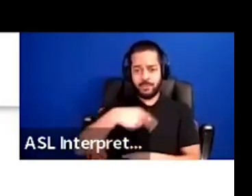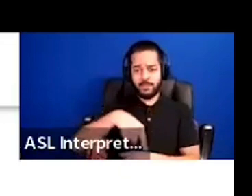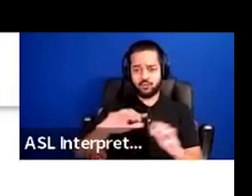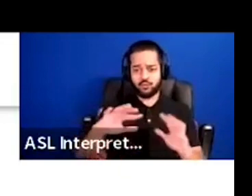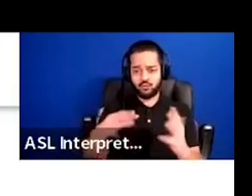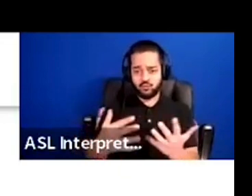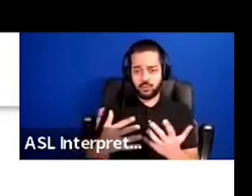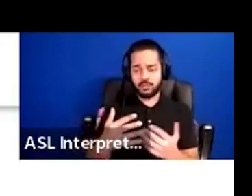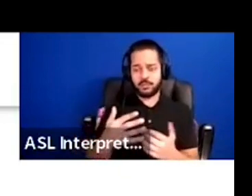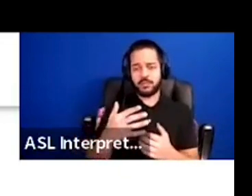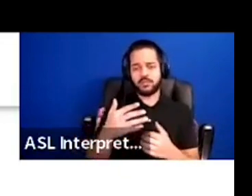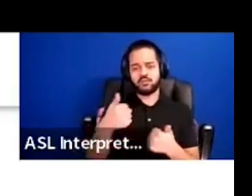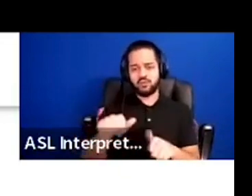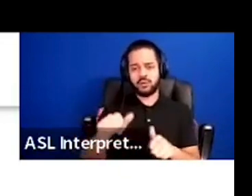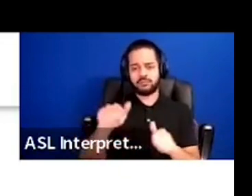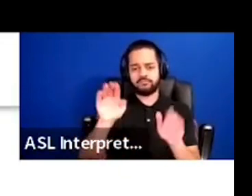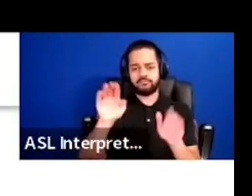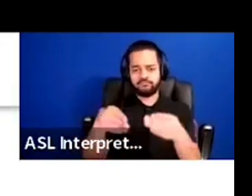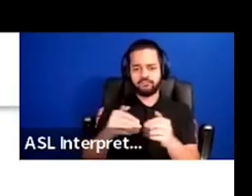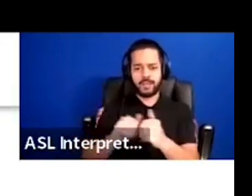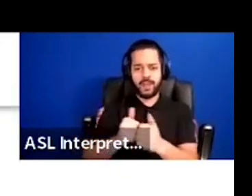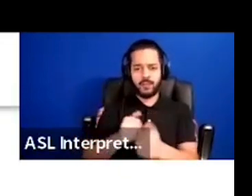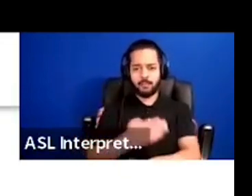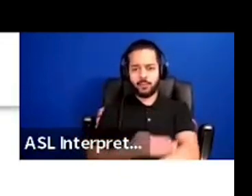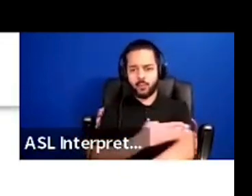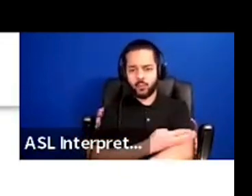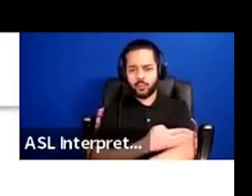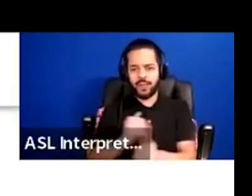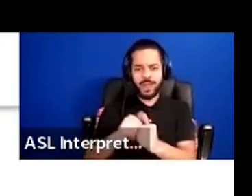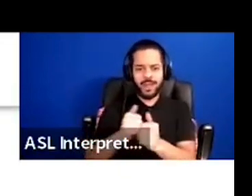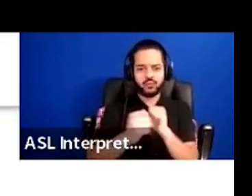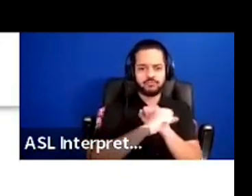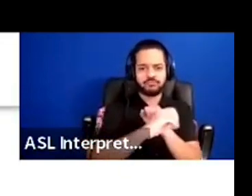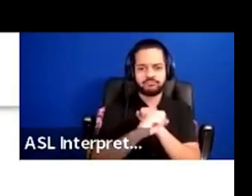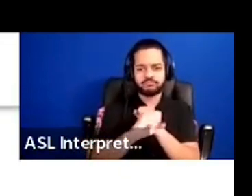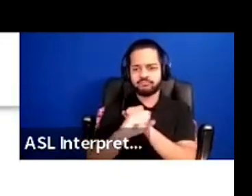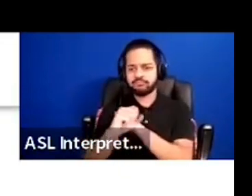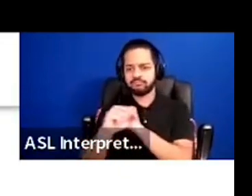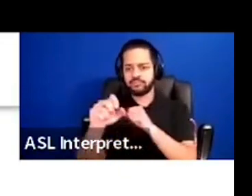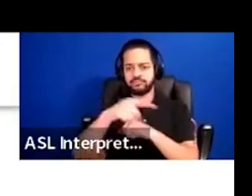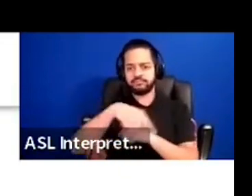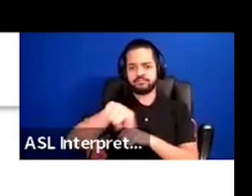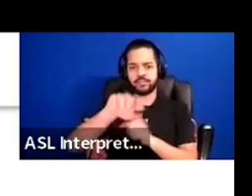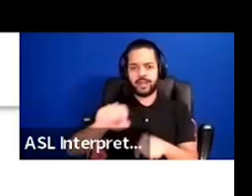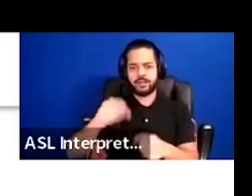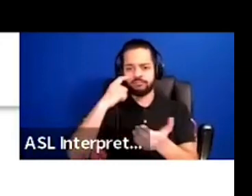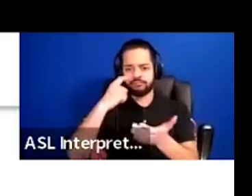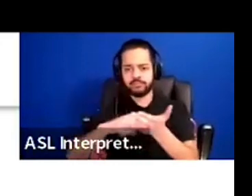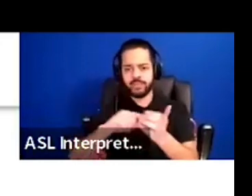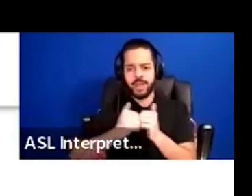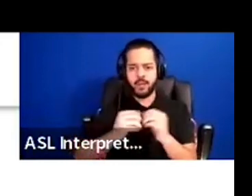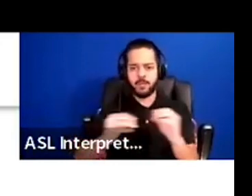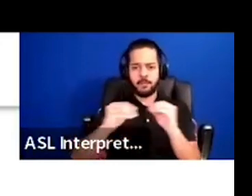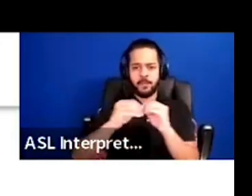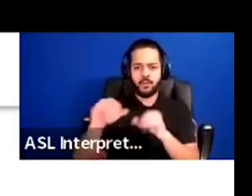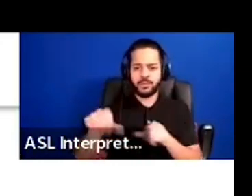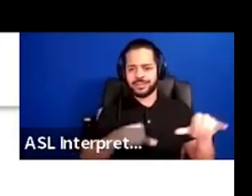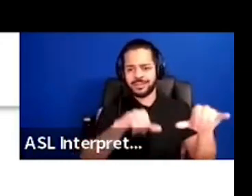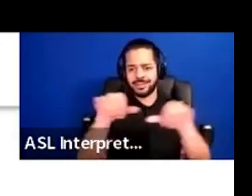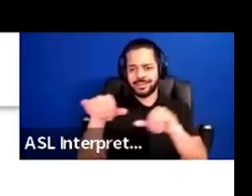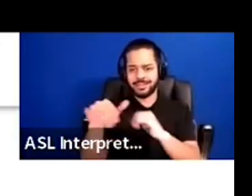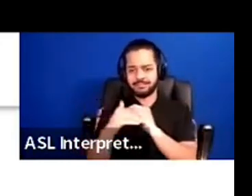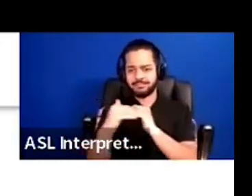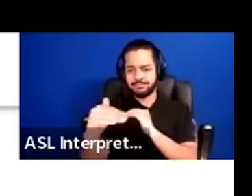how do we improve that? How do we get the word out? How do we be more consistent? How do we develop and train